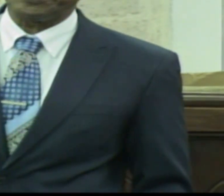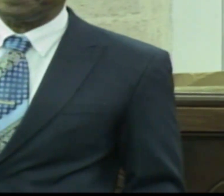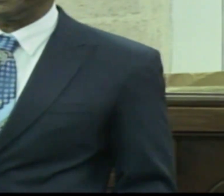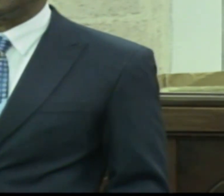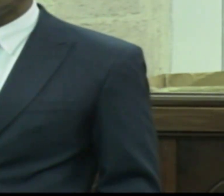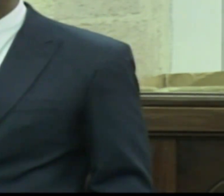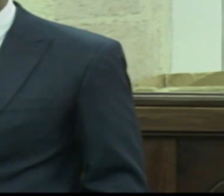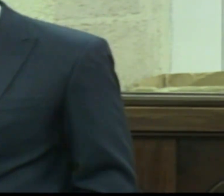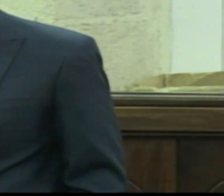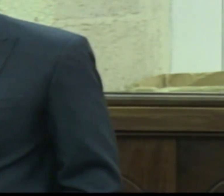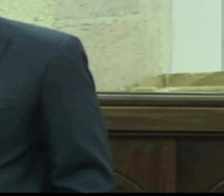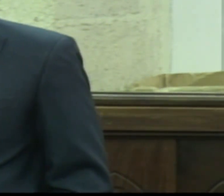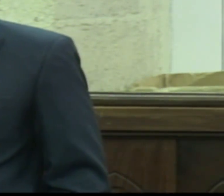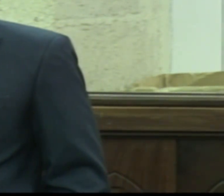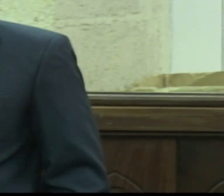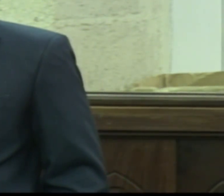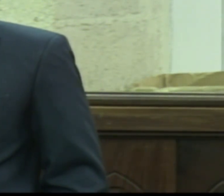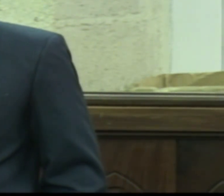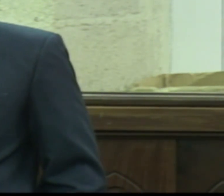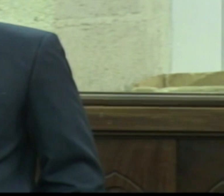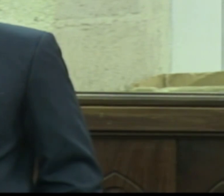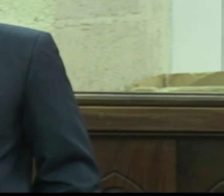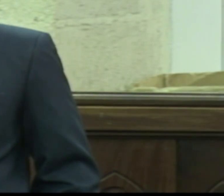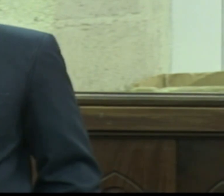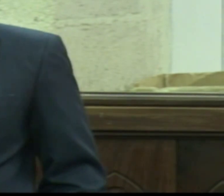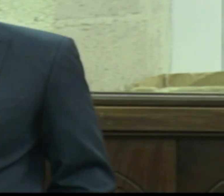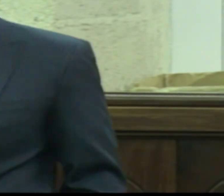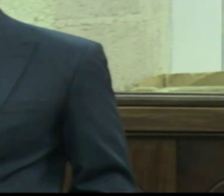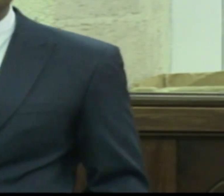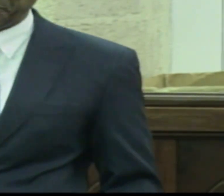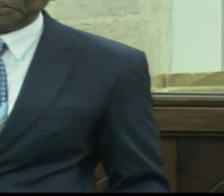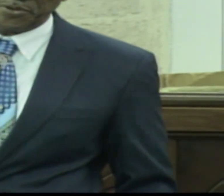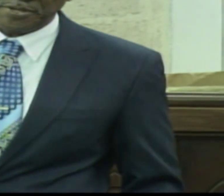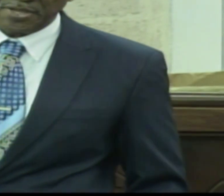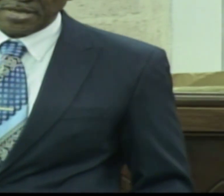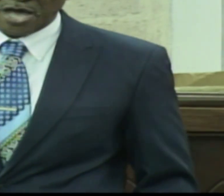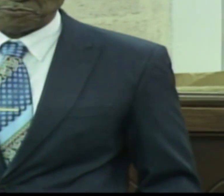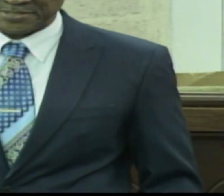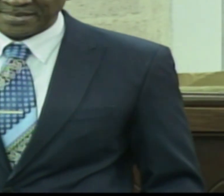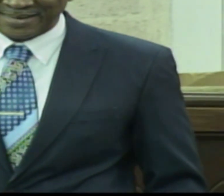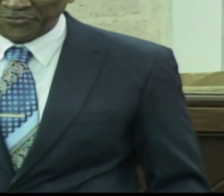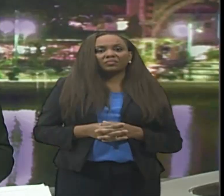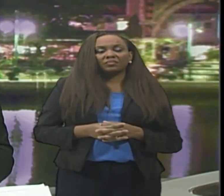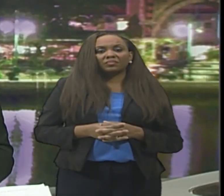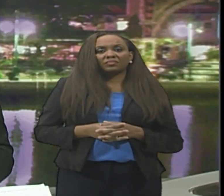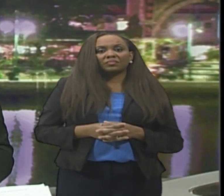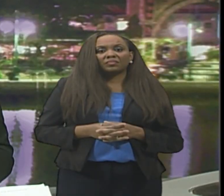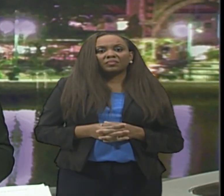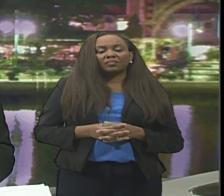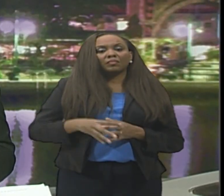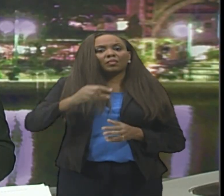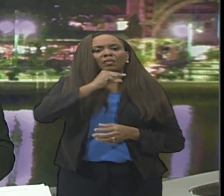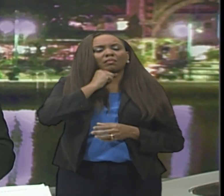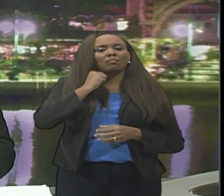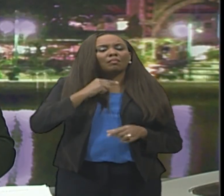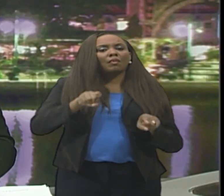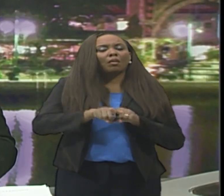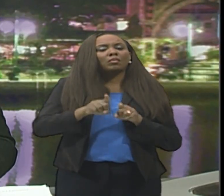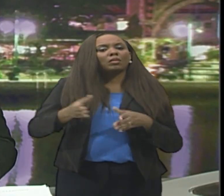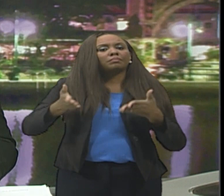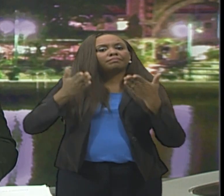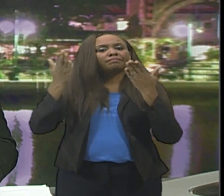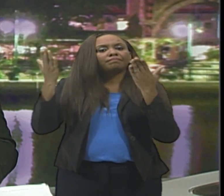while we remain on guard for how we may here be corrupted from people outside. Bishop